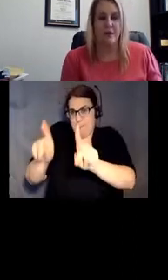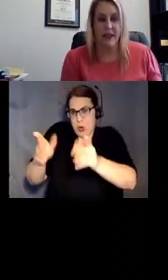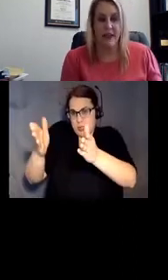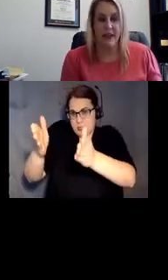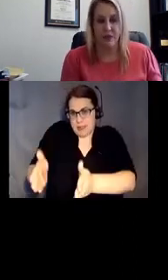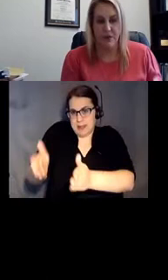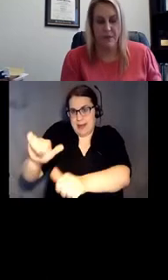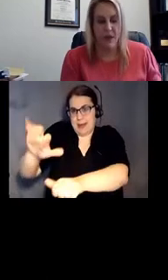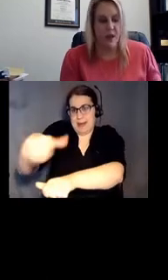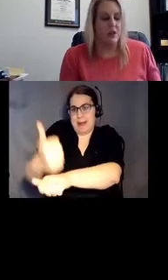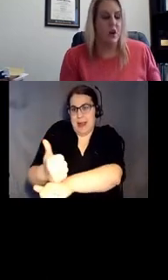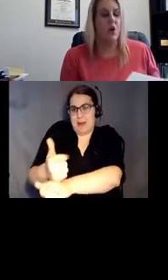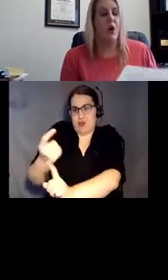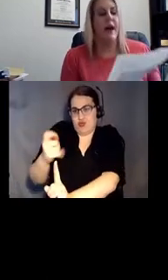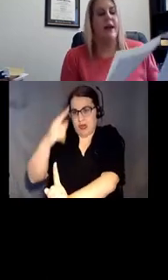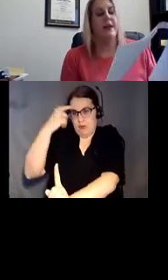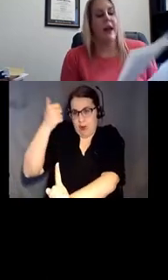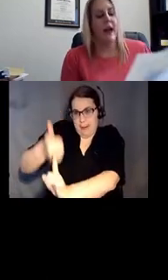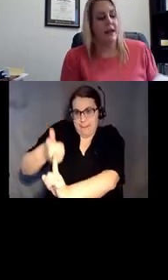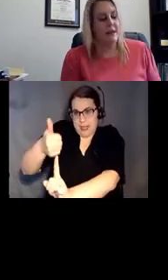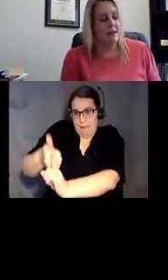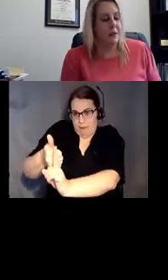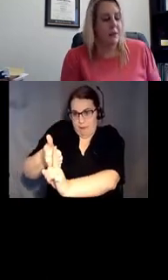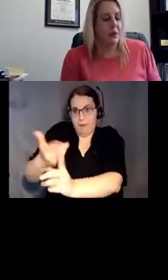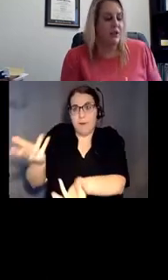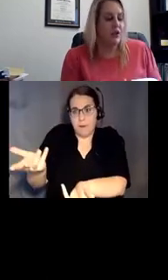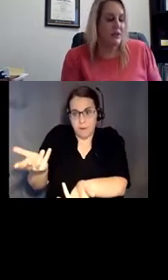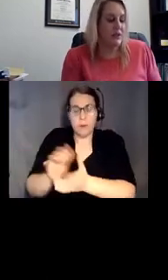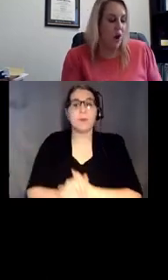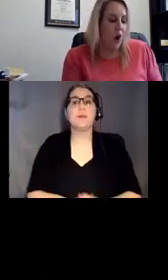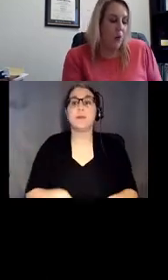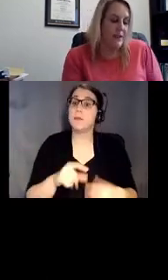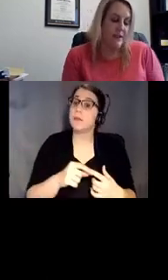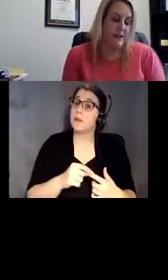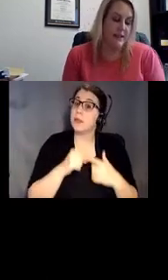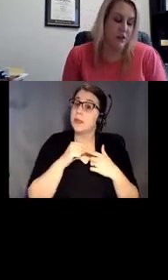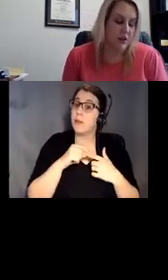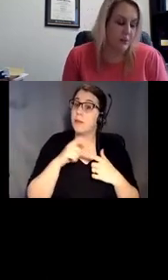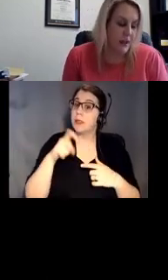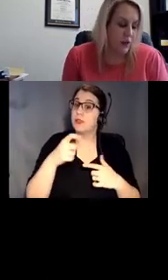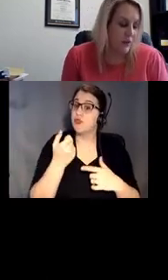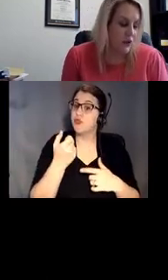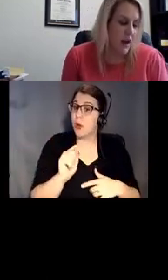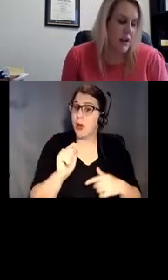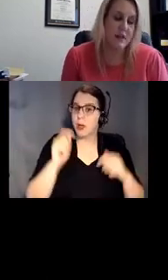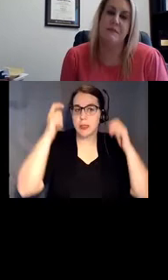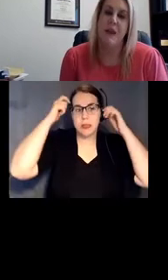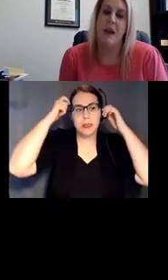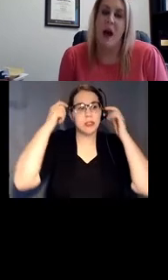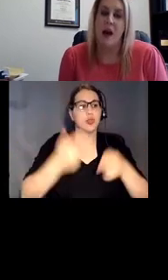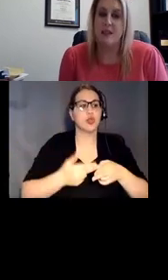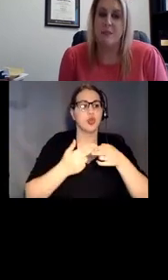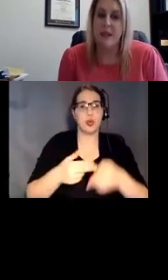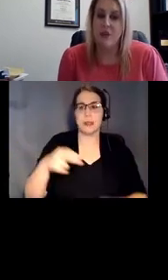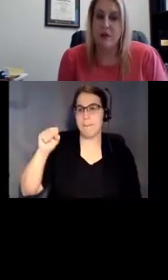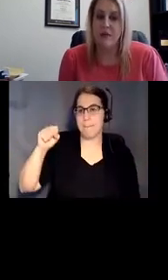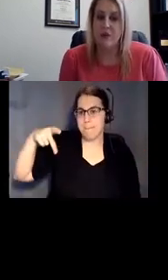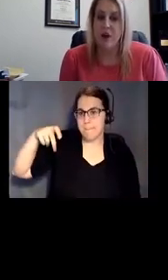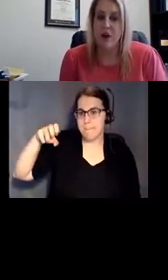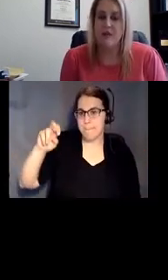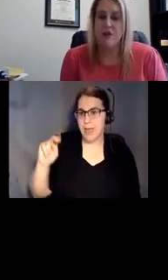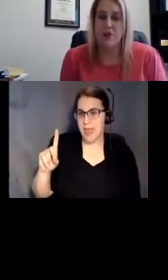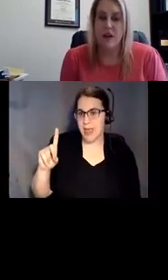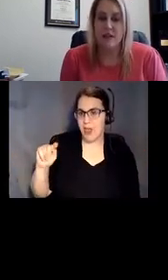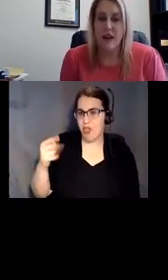for themselves. So a supplemental needs trust is always considered a spendthrift trust. A